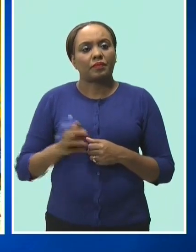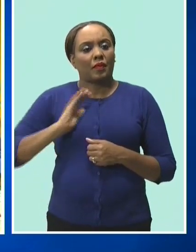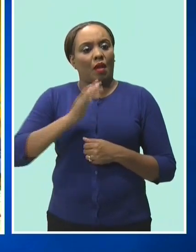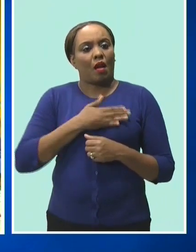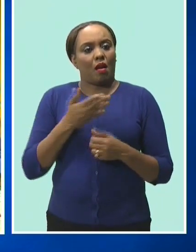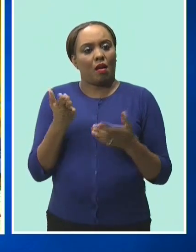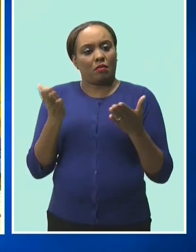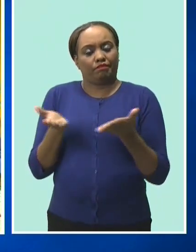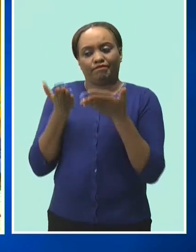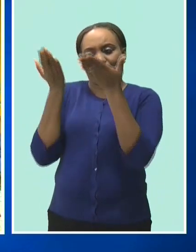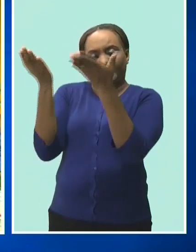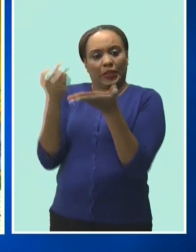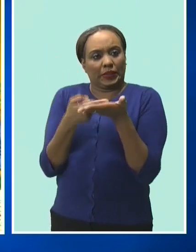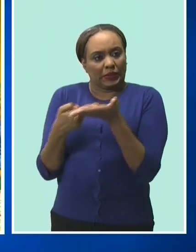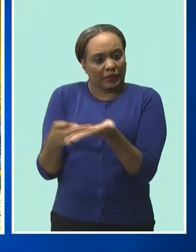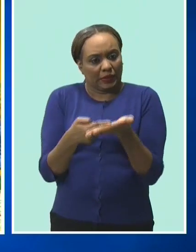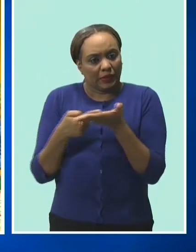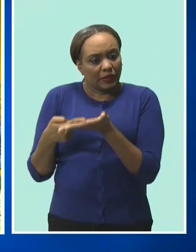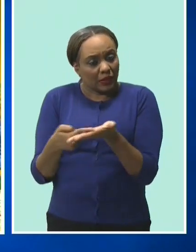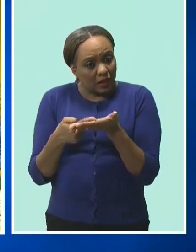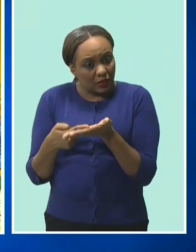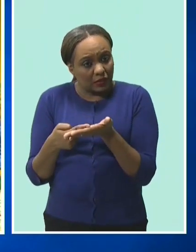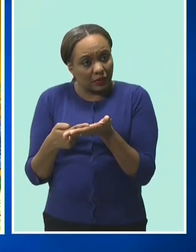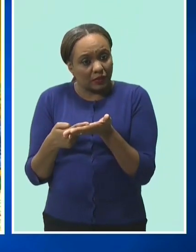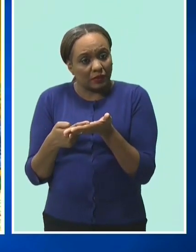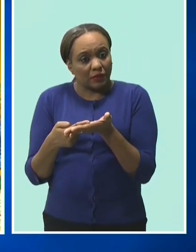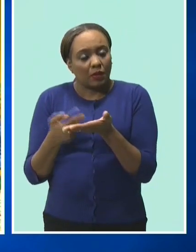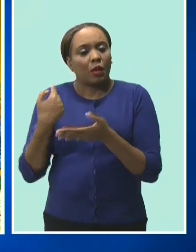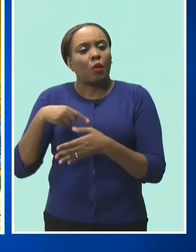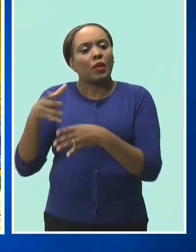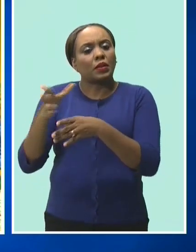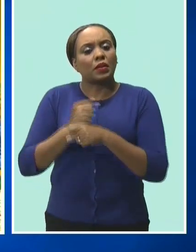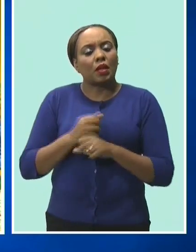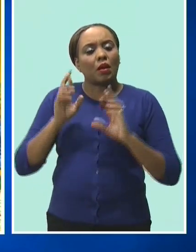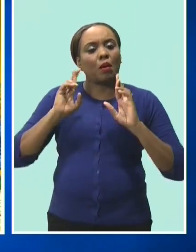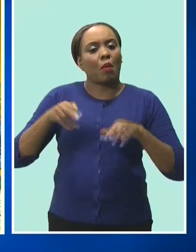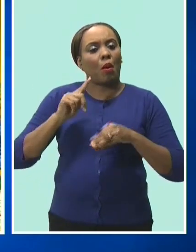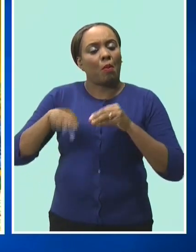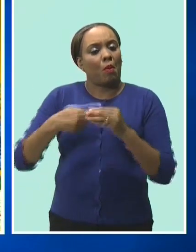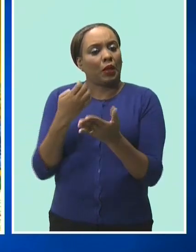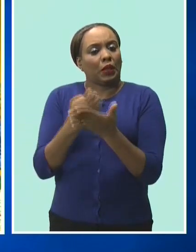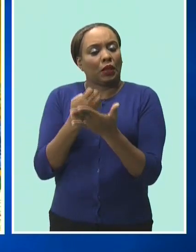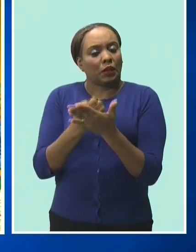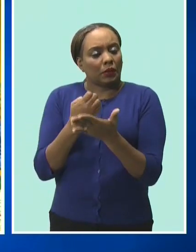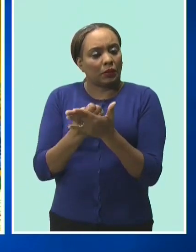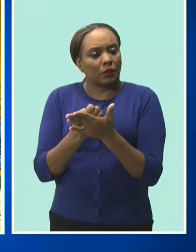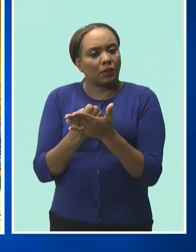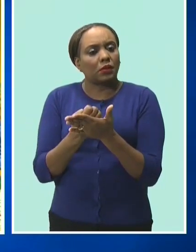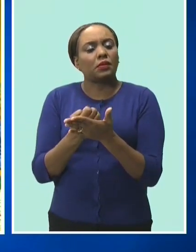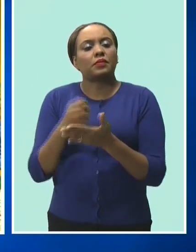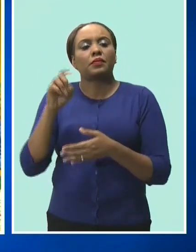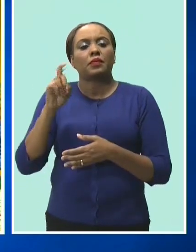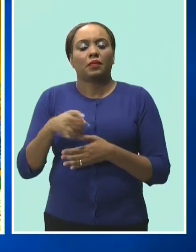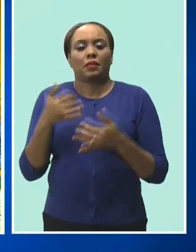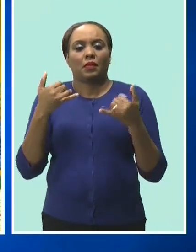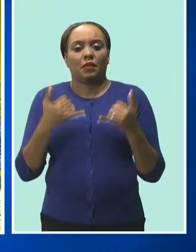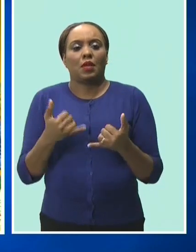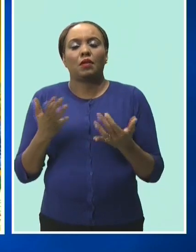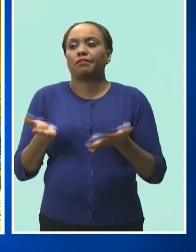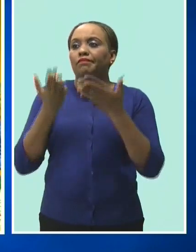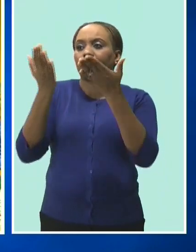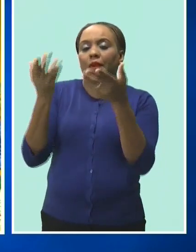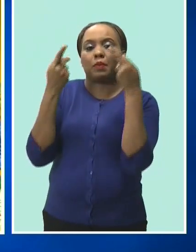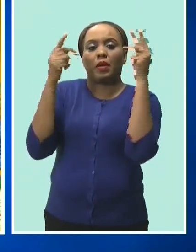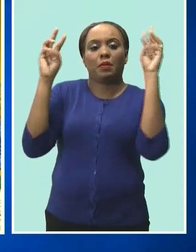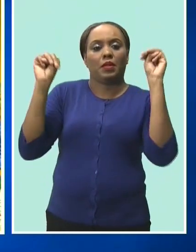the meeting as part of the report from the Commission on the Economy is supposed to be put now to the Prime Ministerial